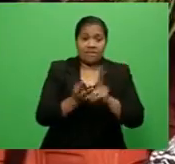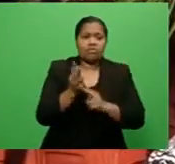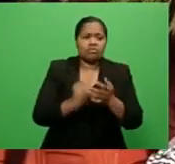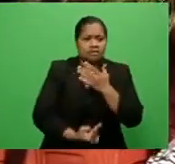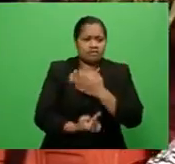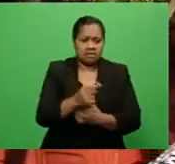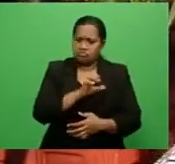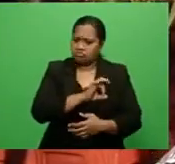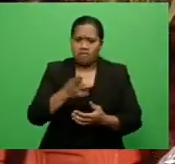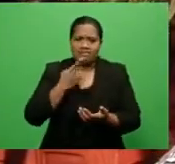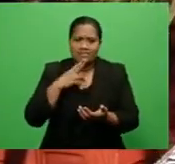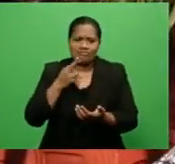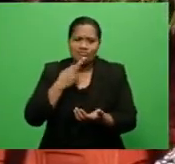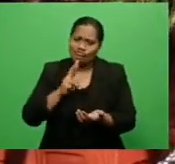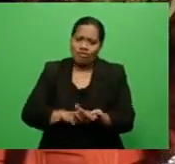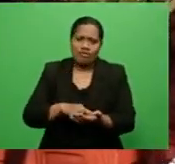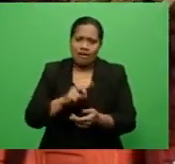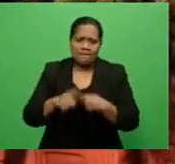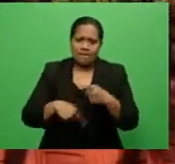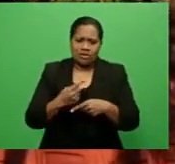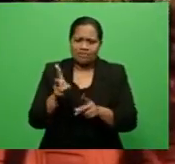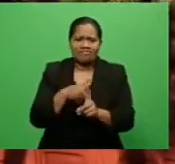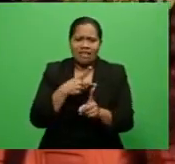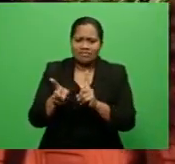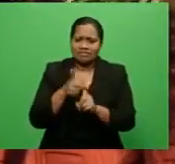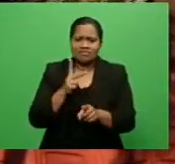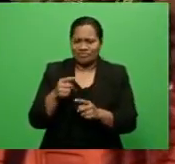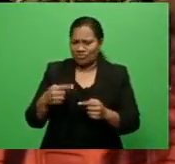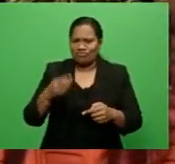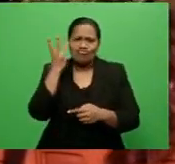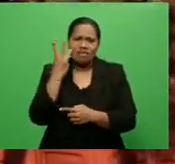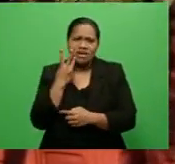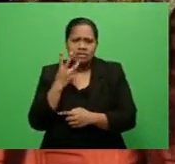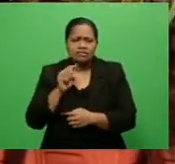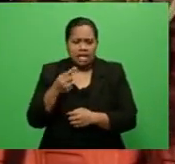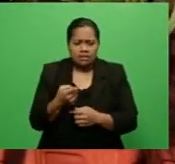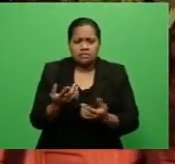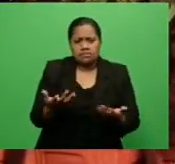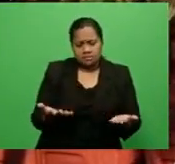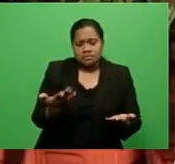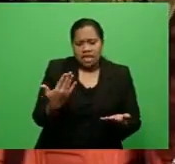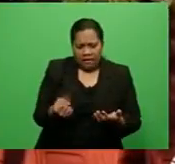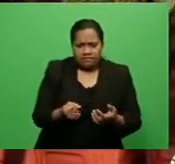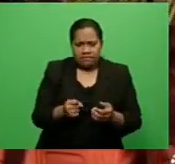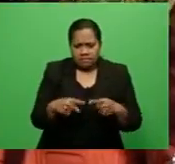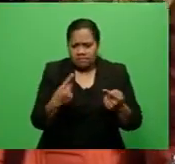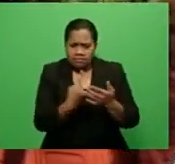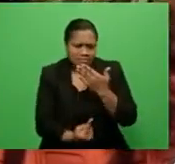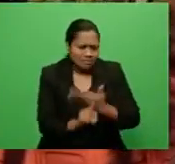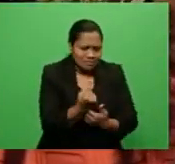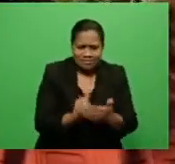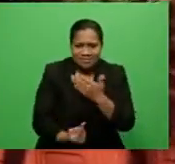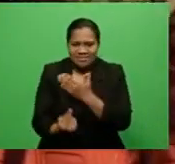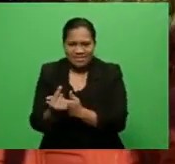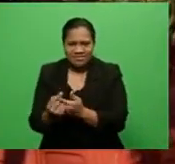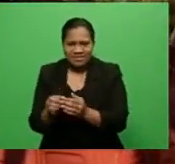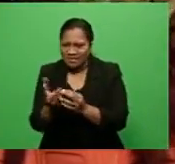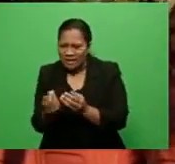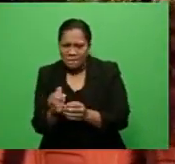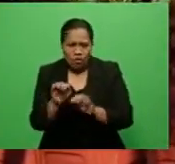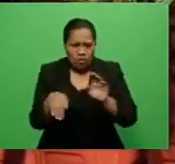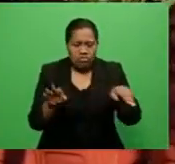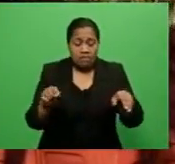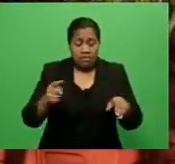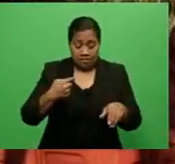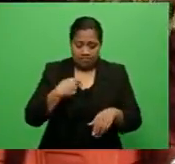cases of violence against women. However, there might be some incidents that are happening in a few households. I will go back to the